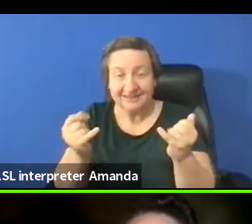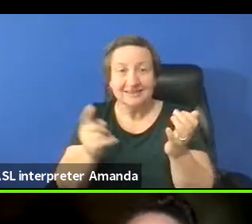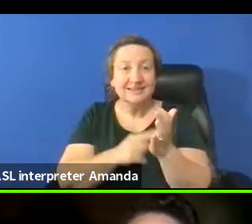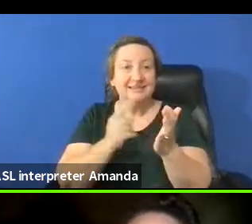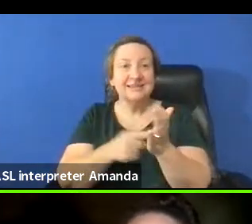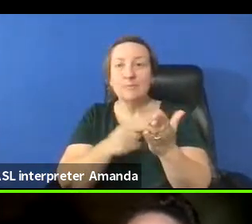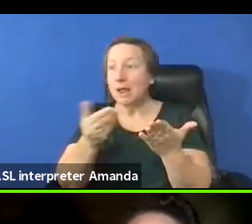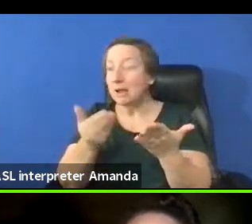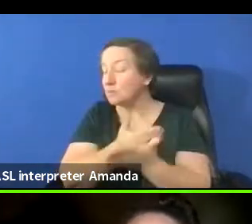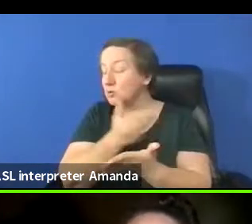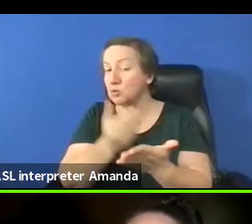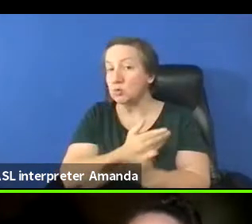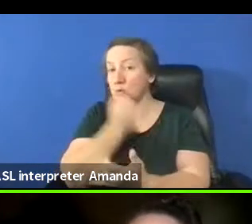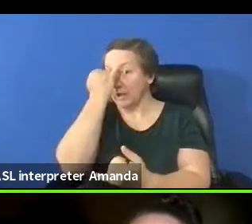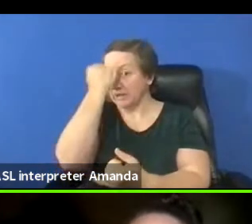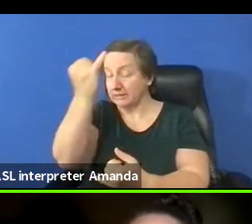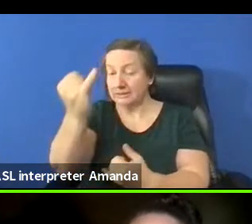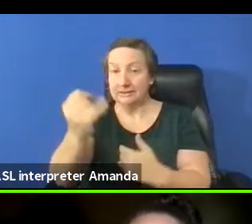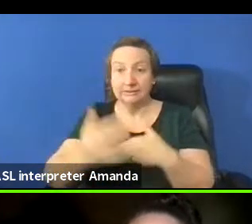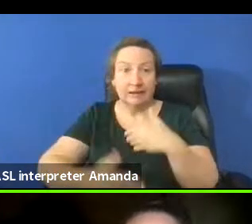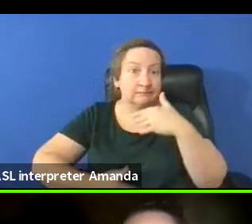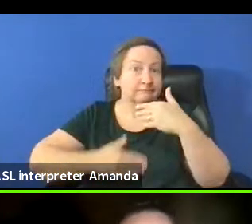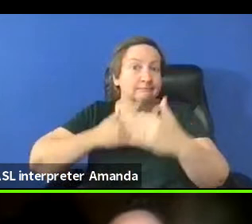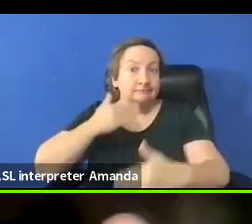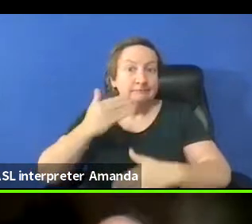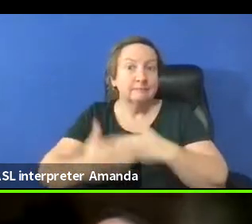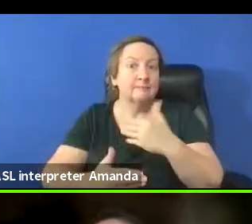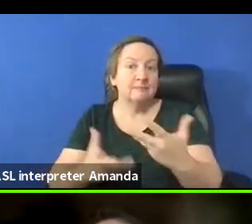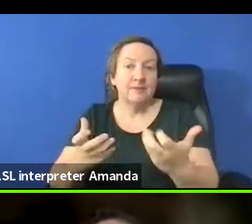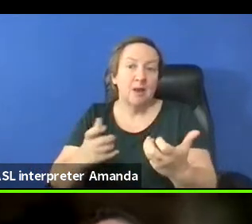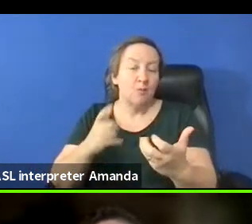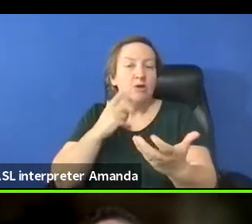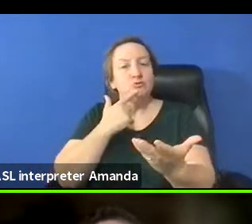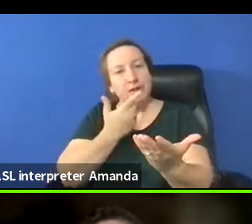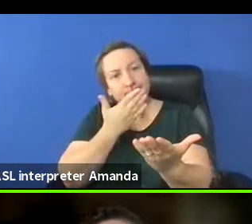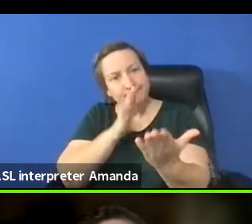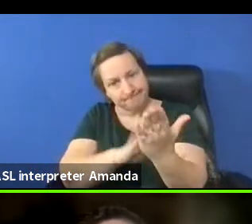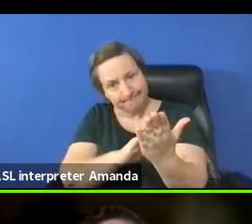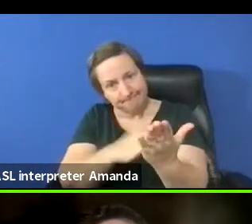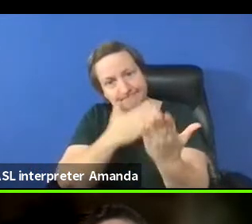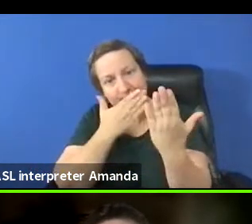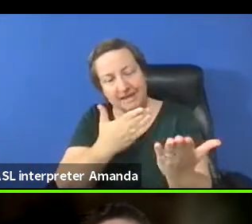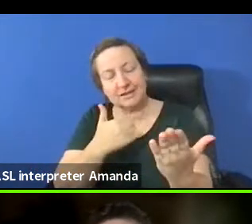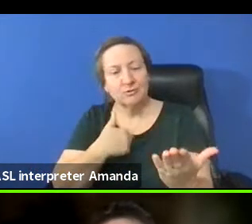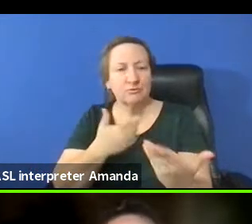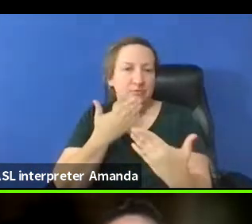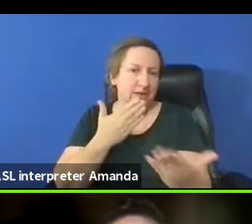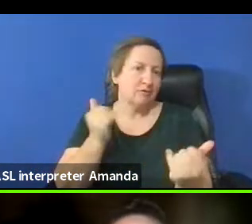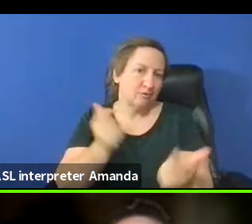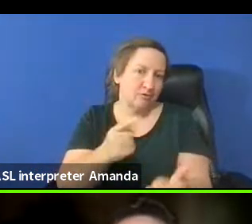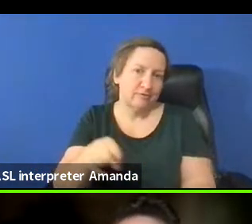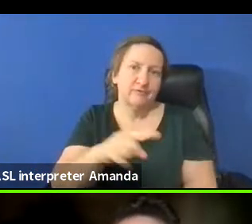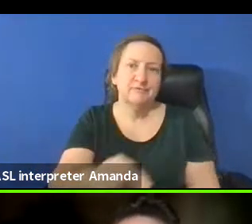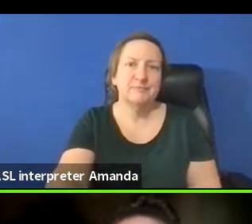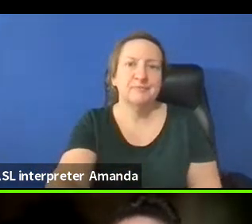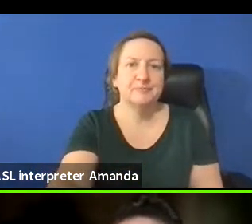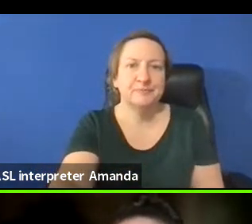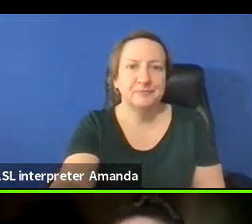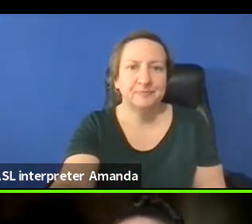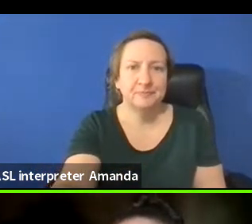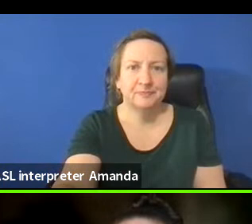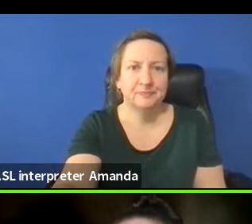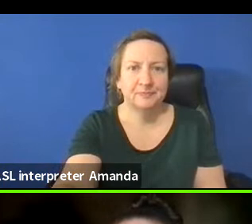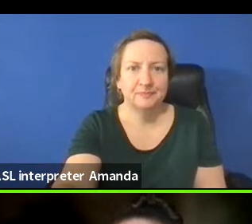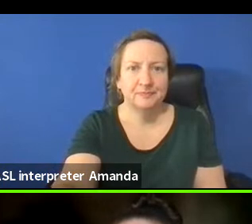new ground, and I just want to call that out. I appreciate it. Thank you all. Thank you,